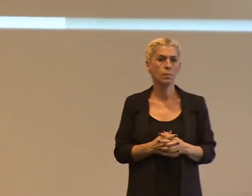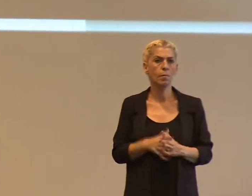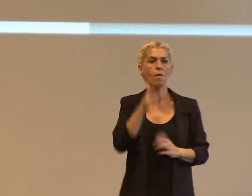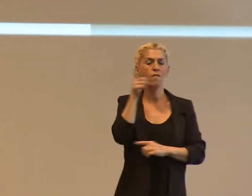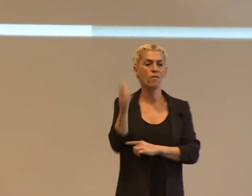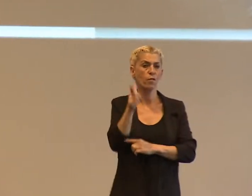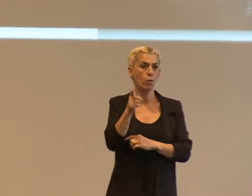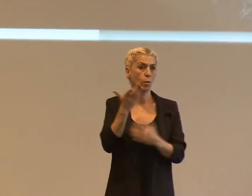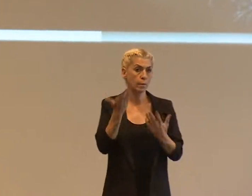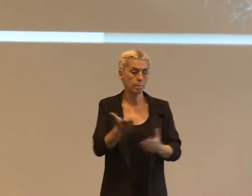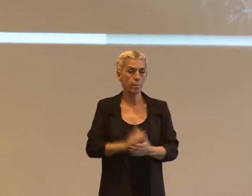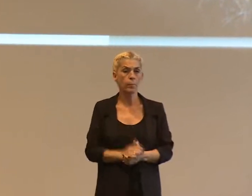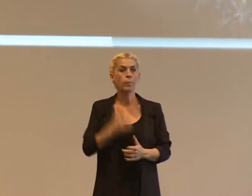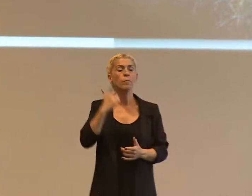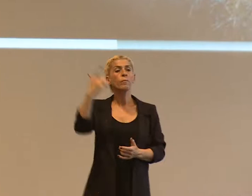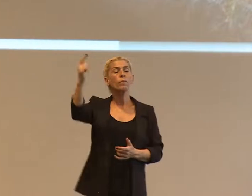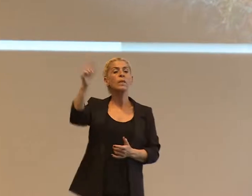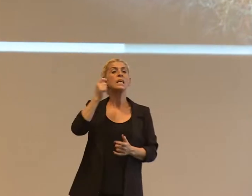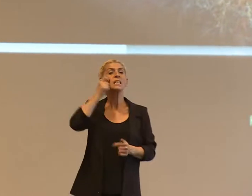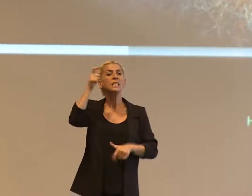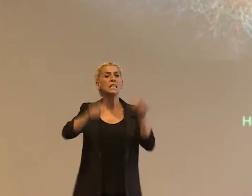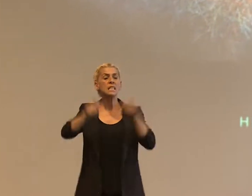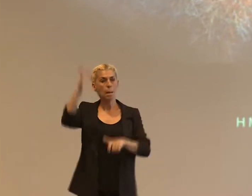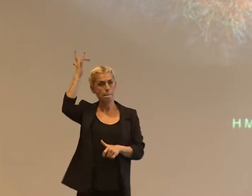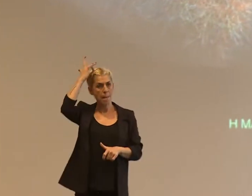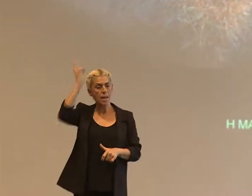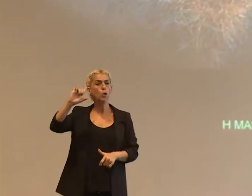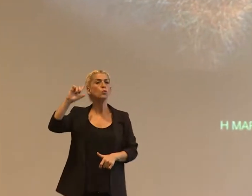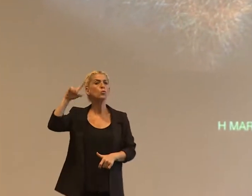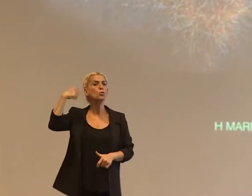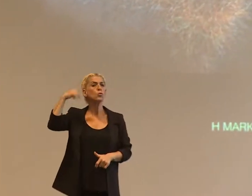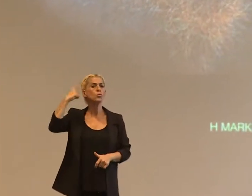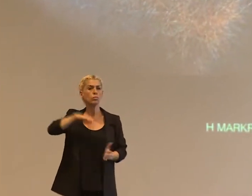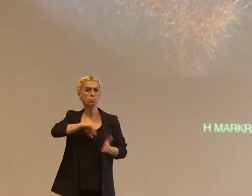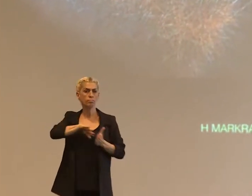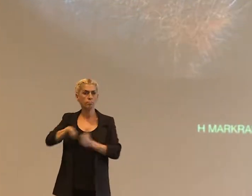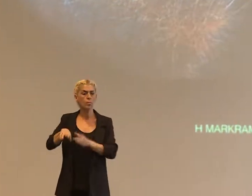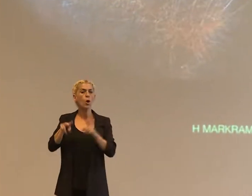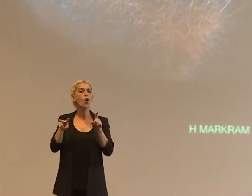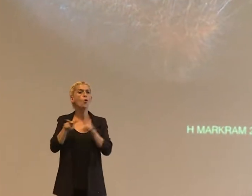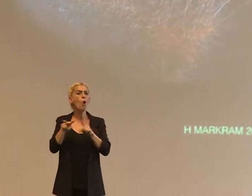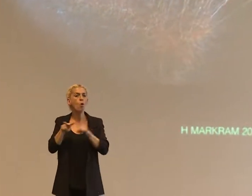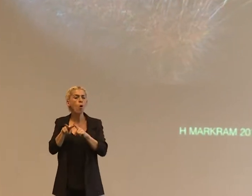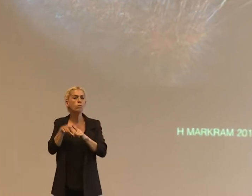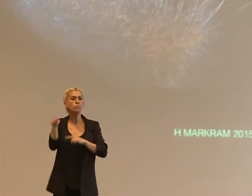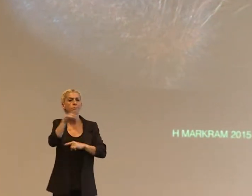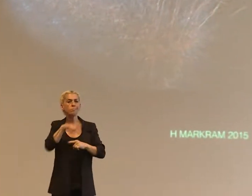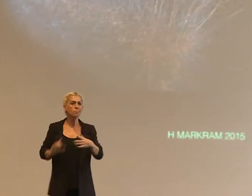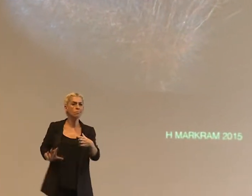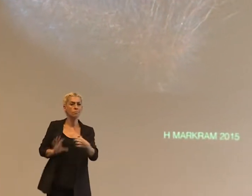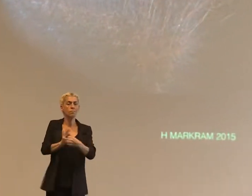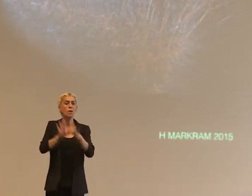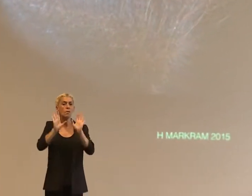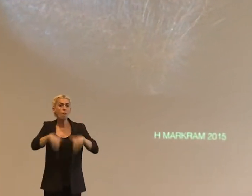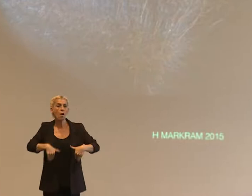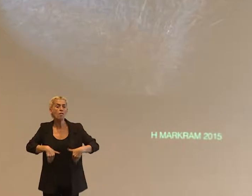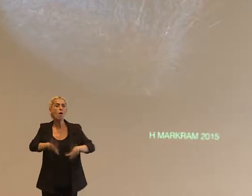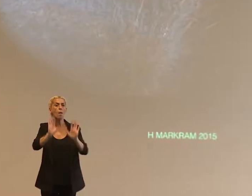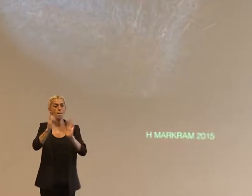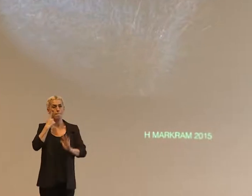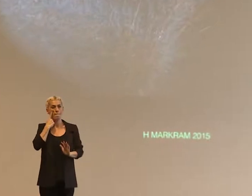flow but it is a video that illustrates how brain functions and how our thoughts are